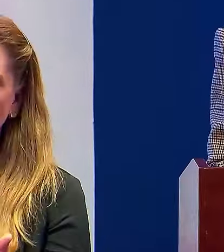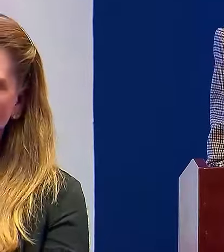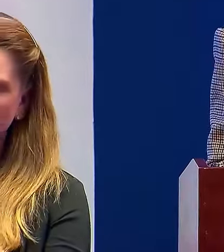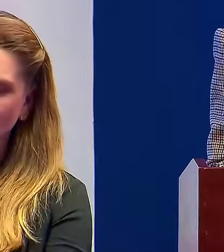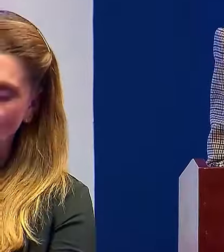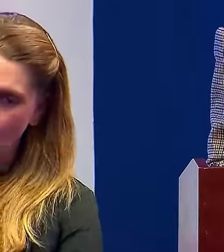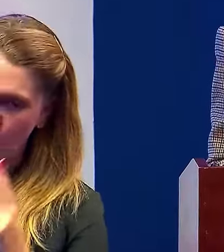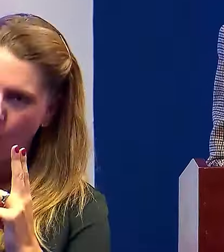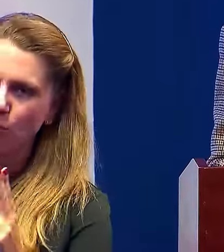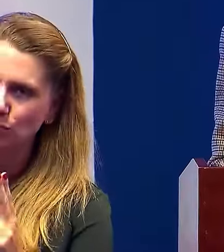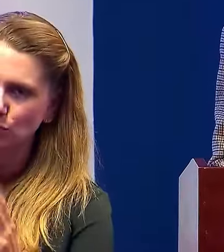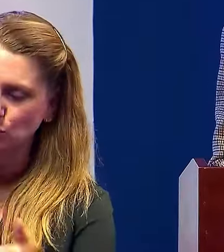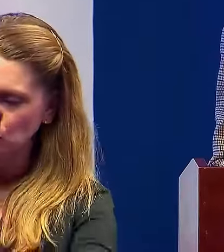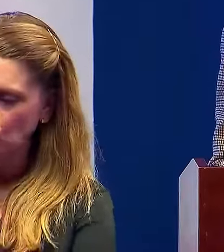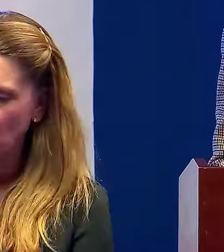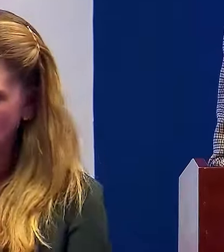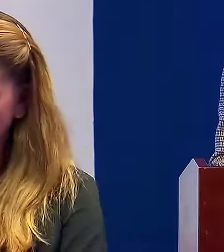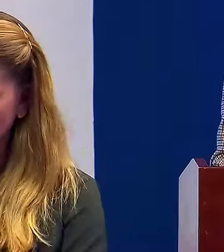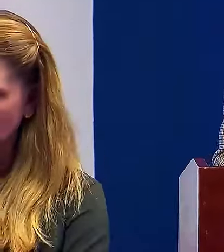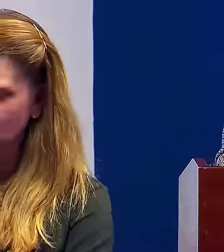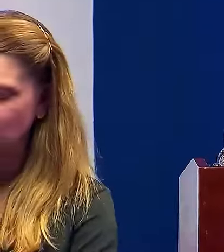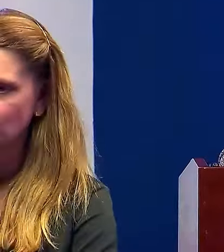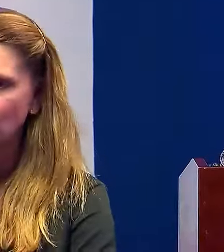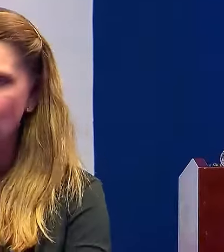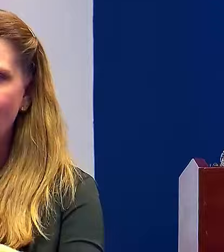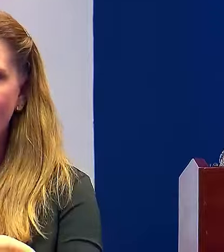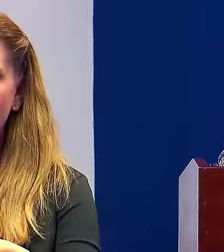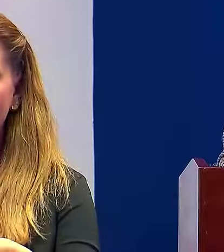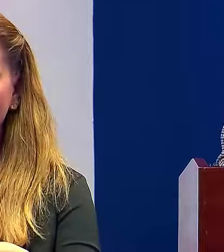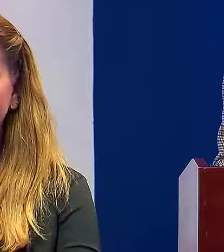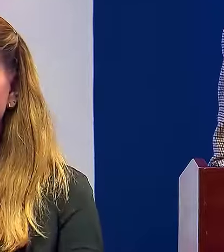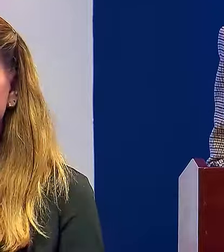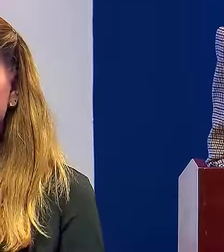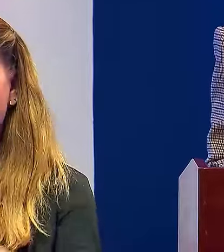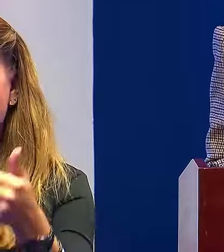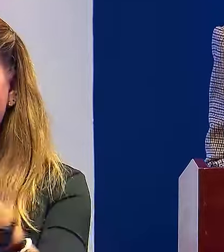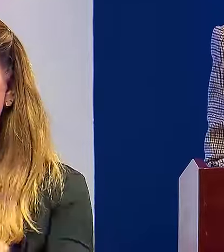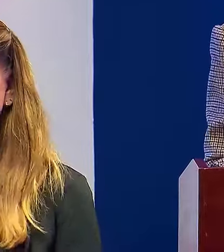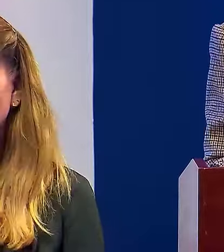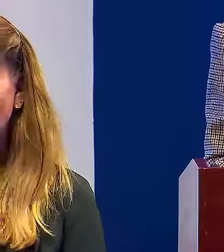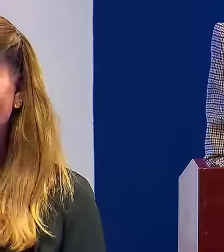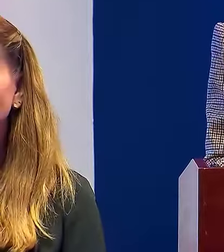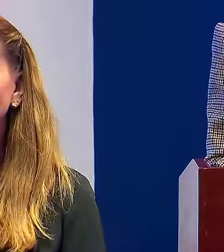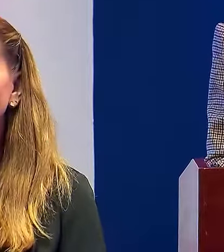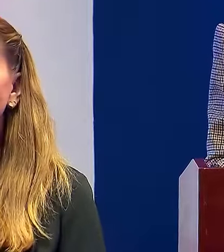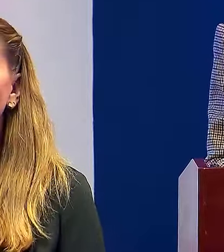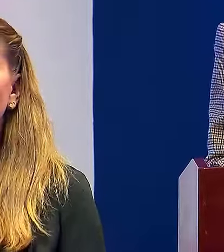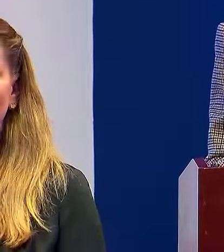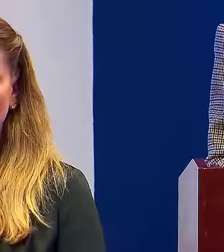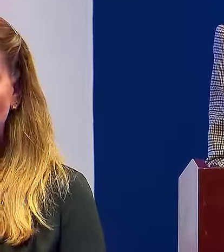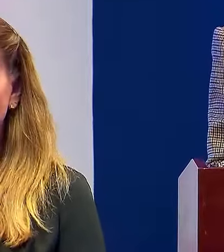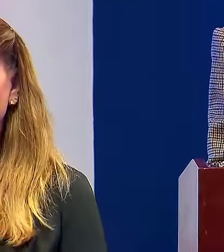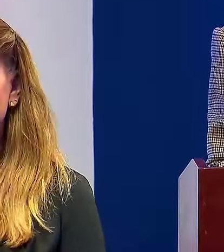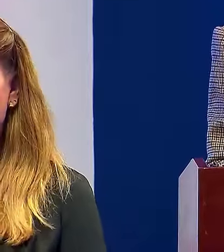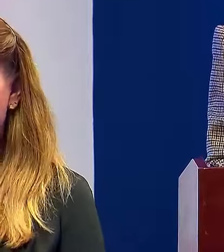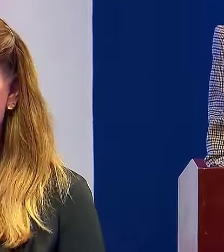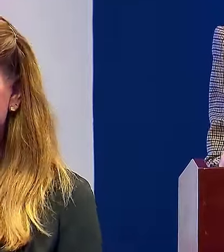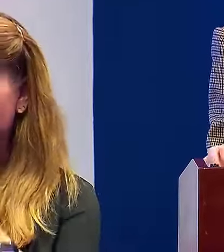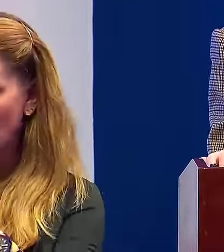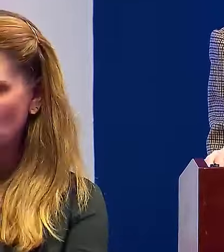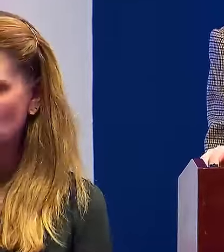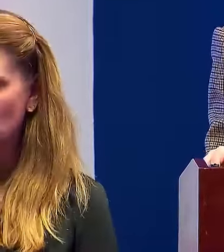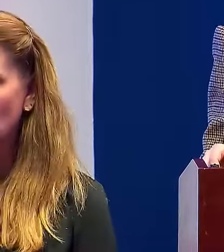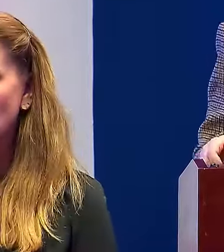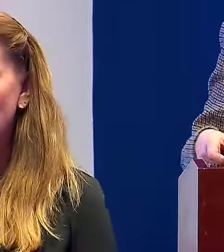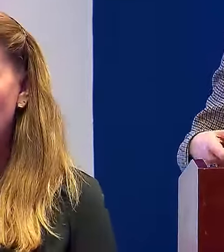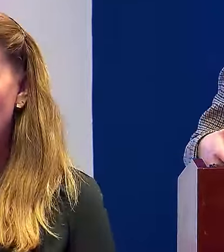to welcome to the podium, the Acting Undersecretary of Defense for Personnel and Readiness, the Honorable